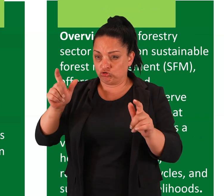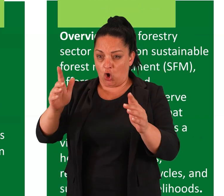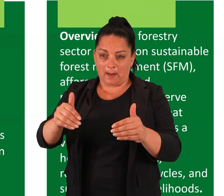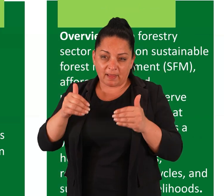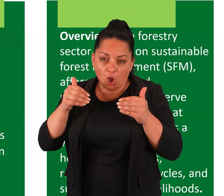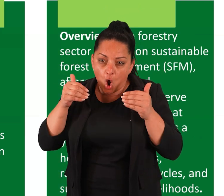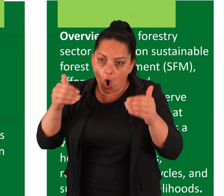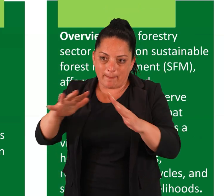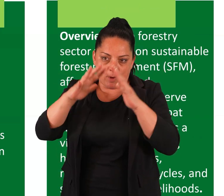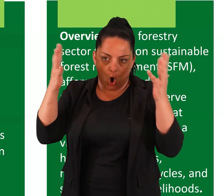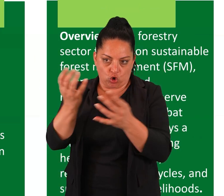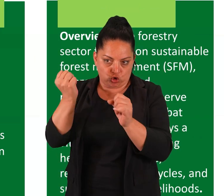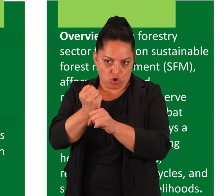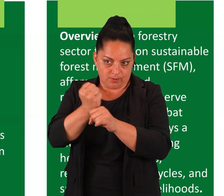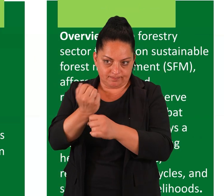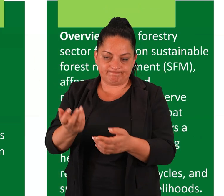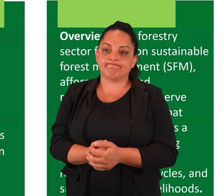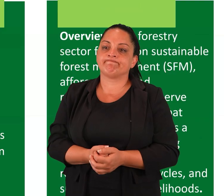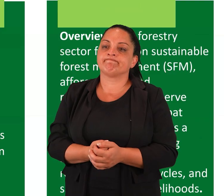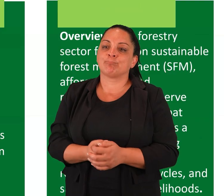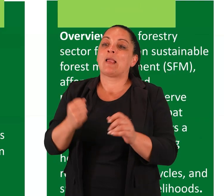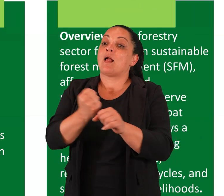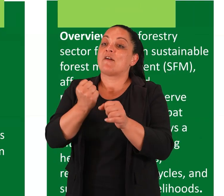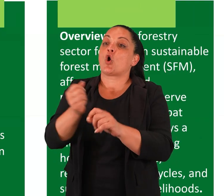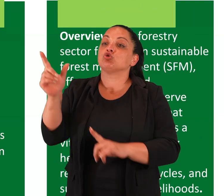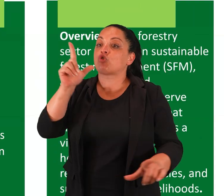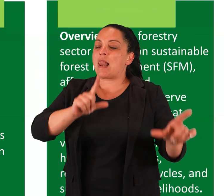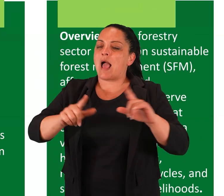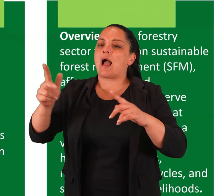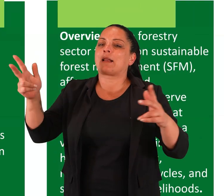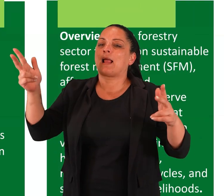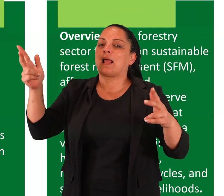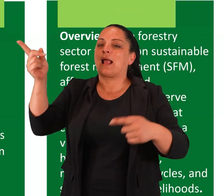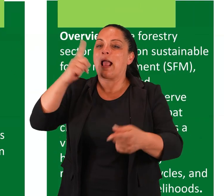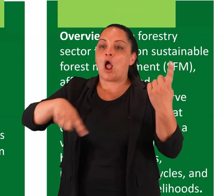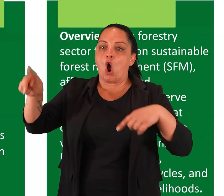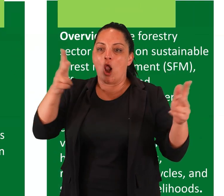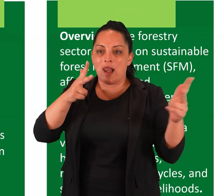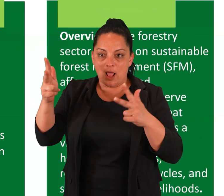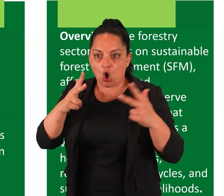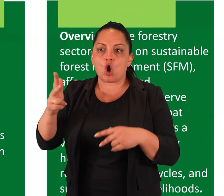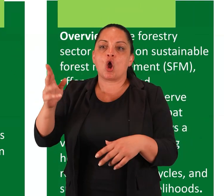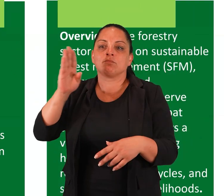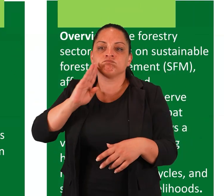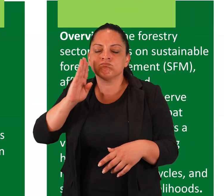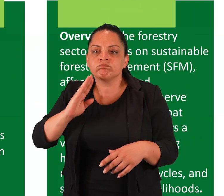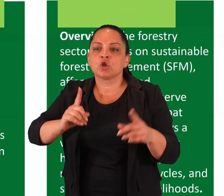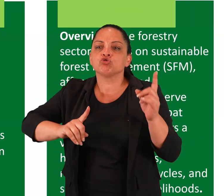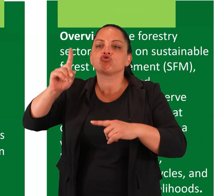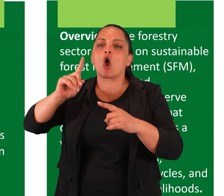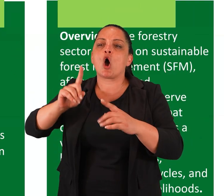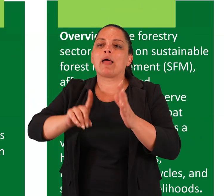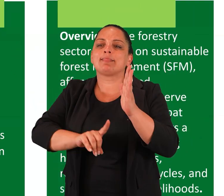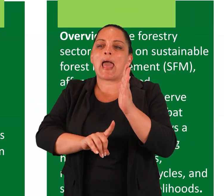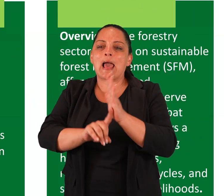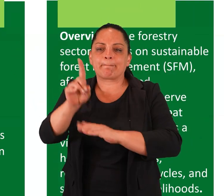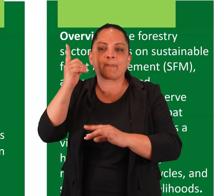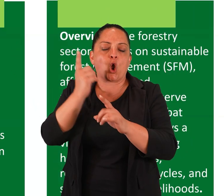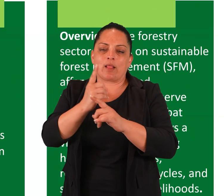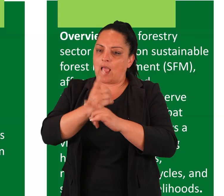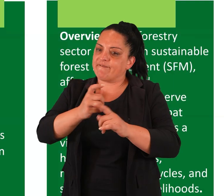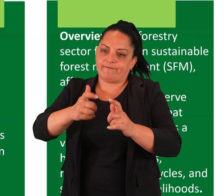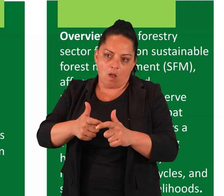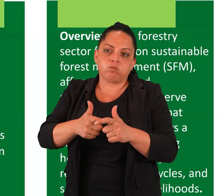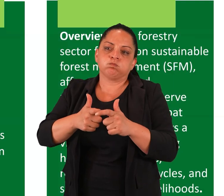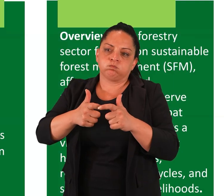worldwide. Jobs in solar, wind, hydro, and geothermal energy are expected to grow significantly in the